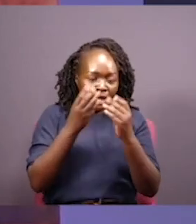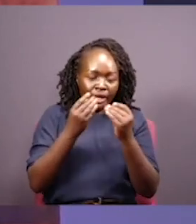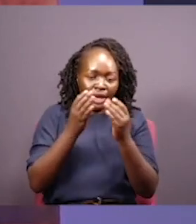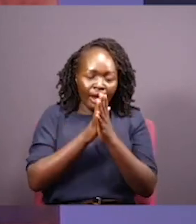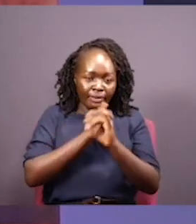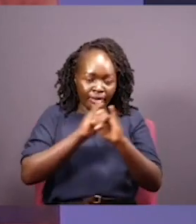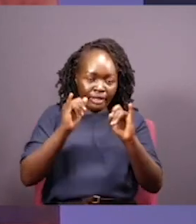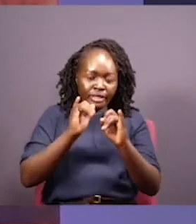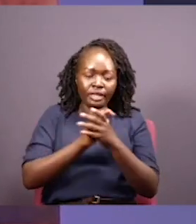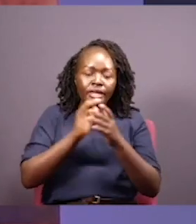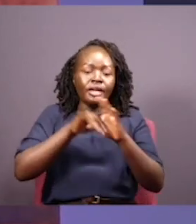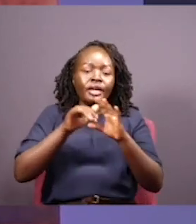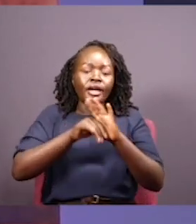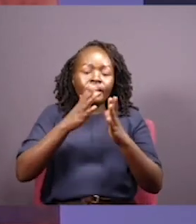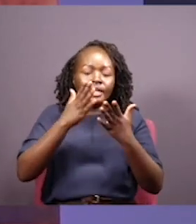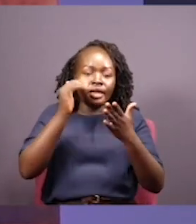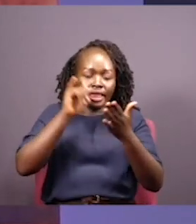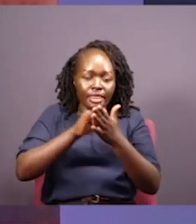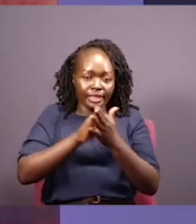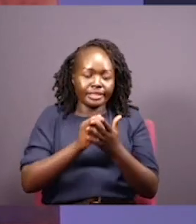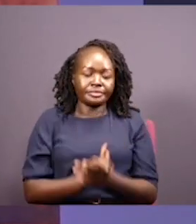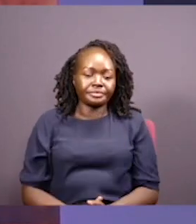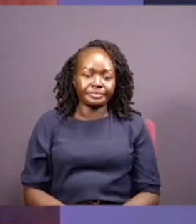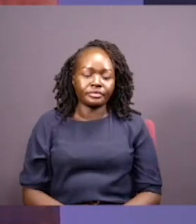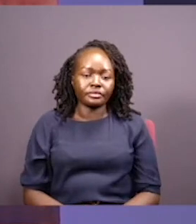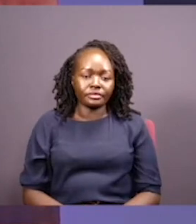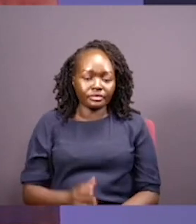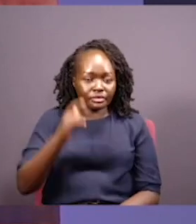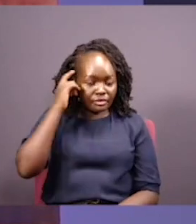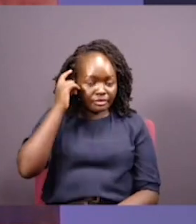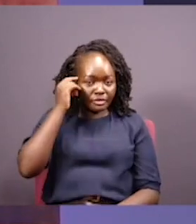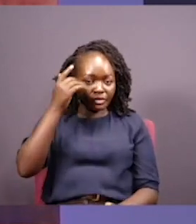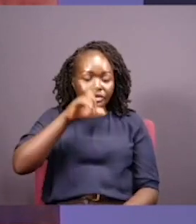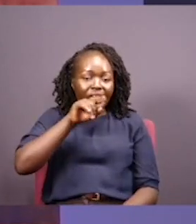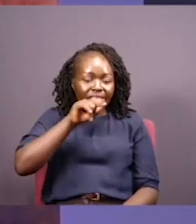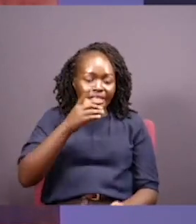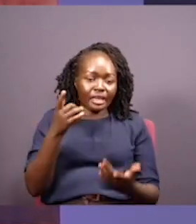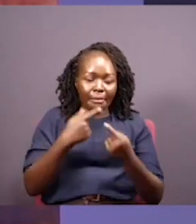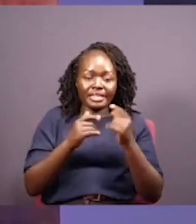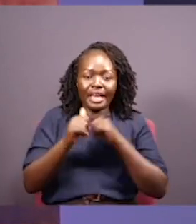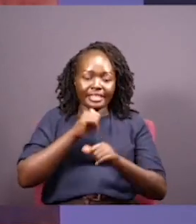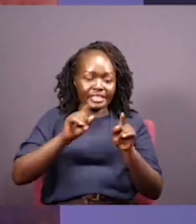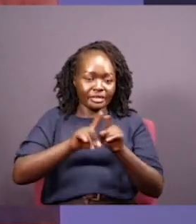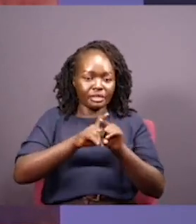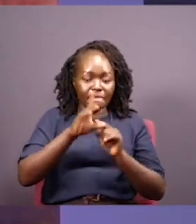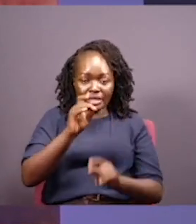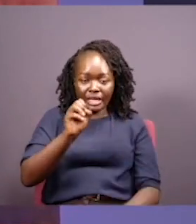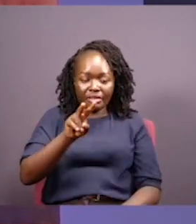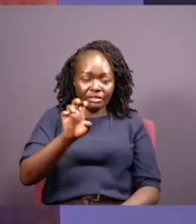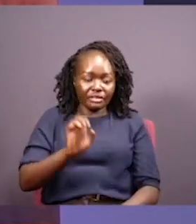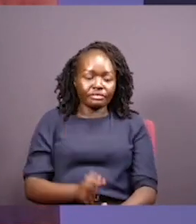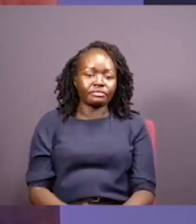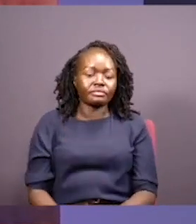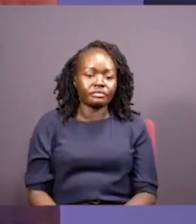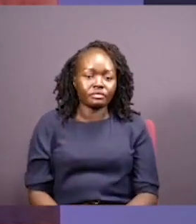in doctrine. Think like a snake, but act like a dove. The third